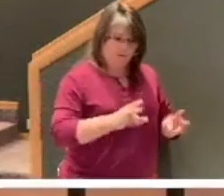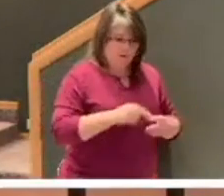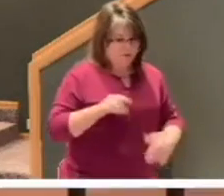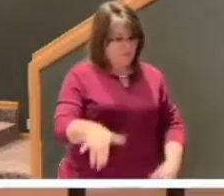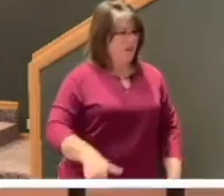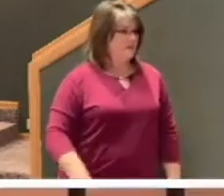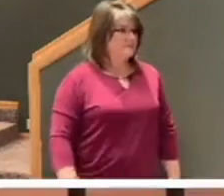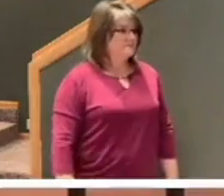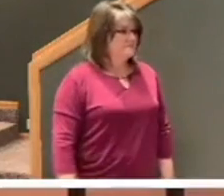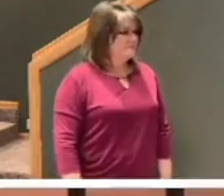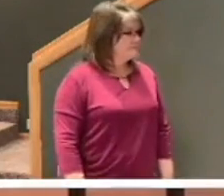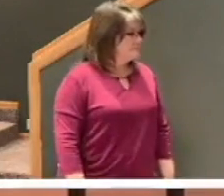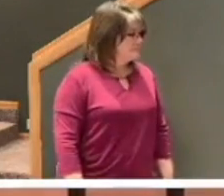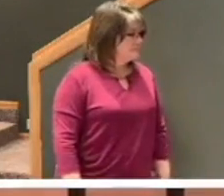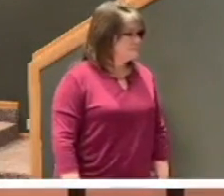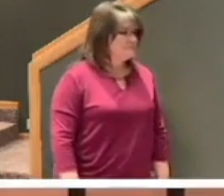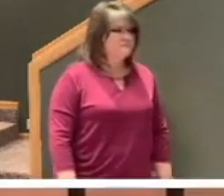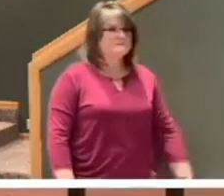this.